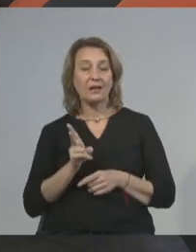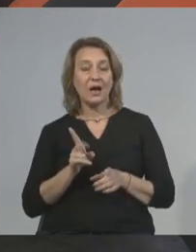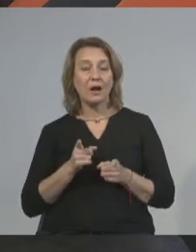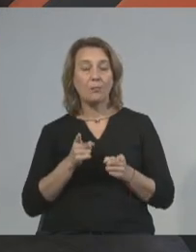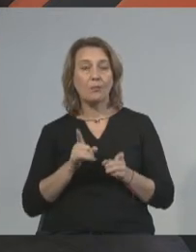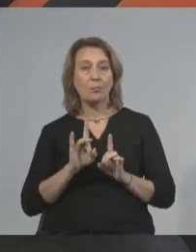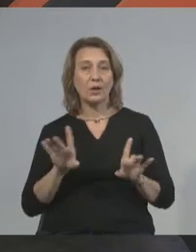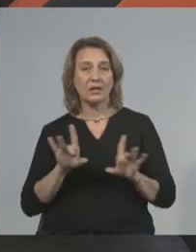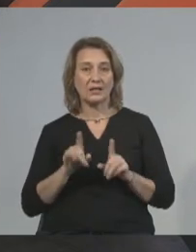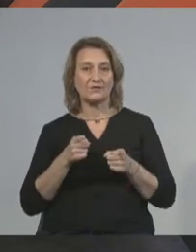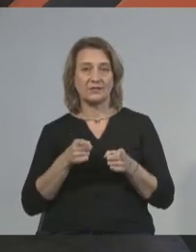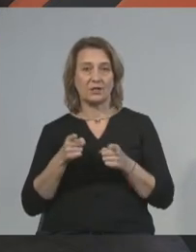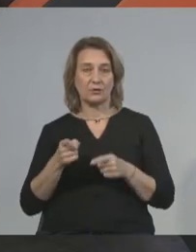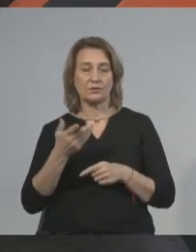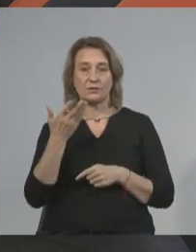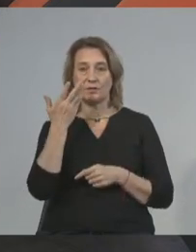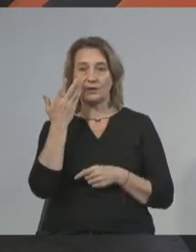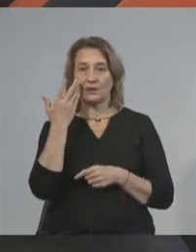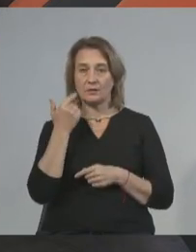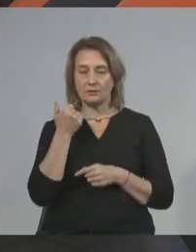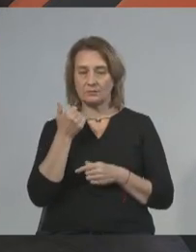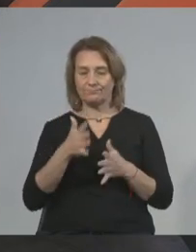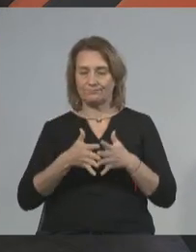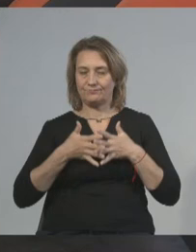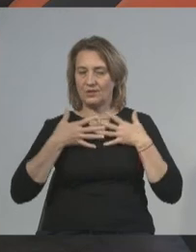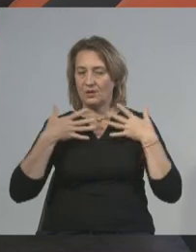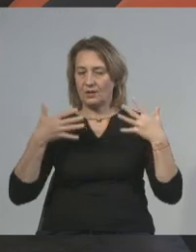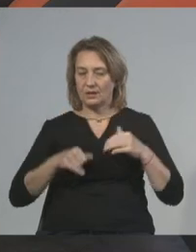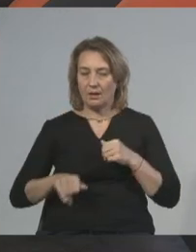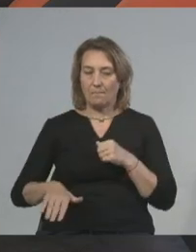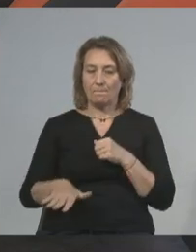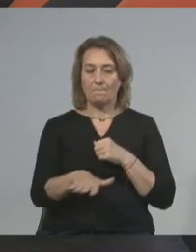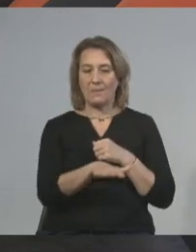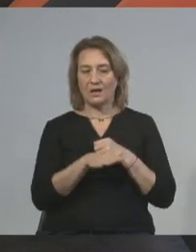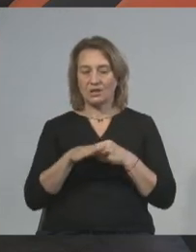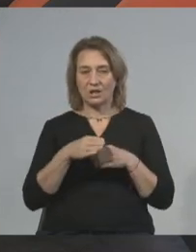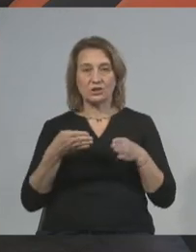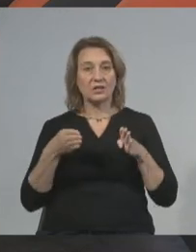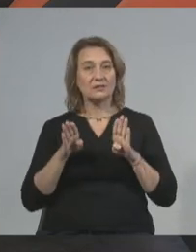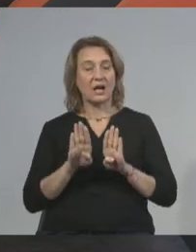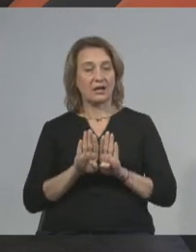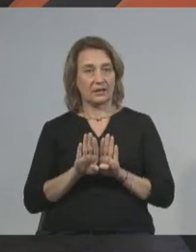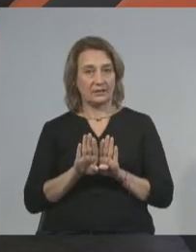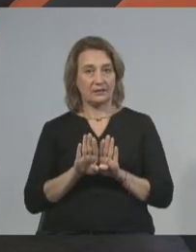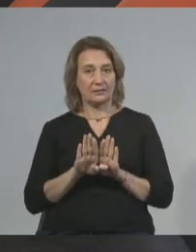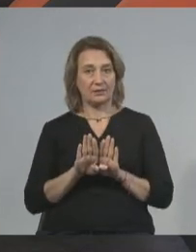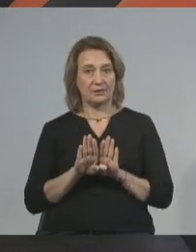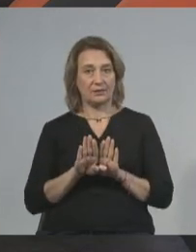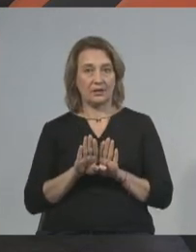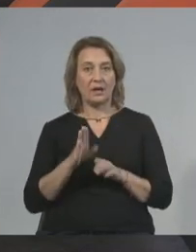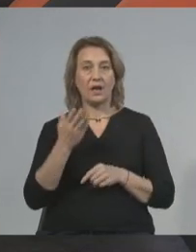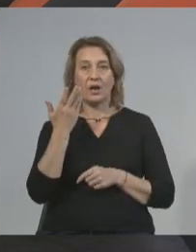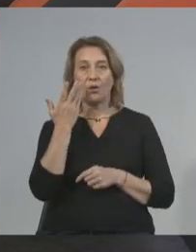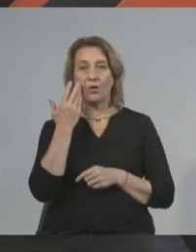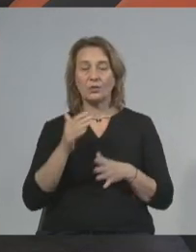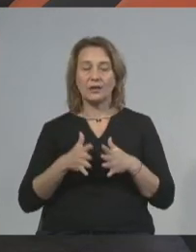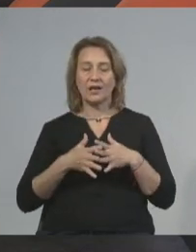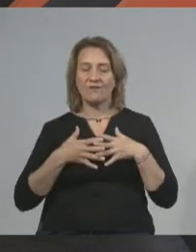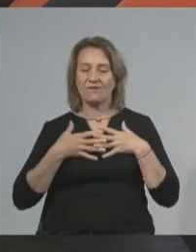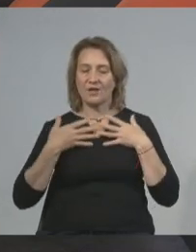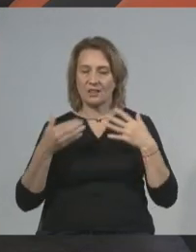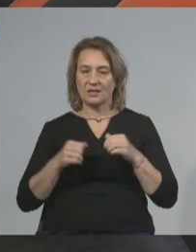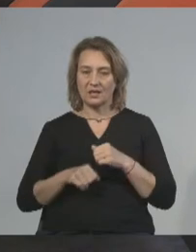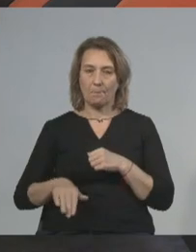by them so how can we explain threats to the people when big leading